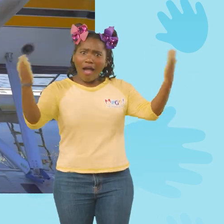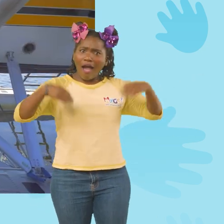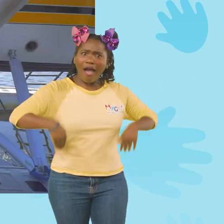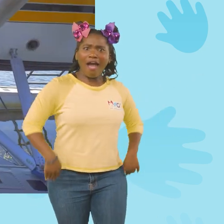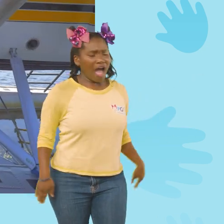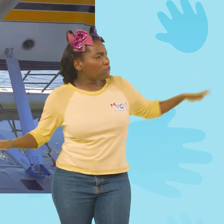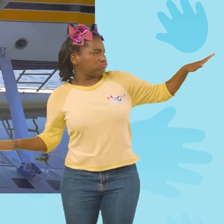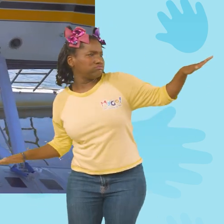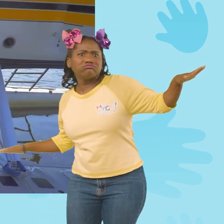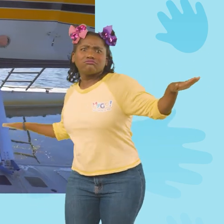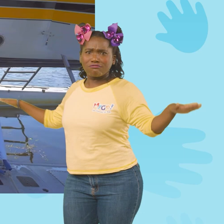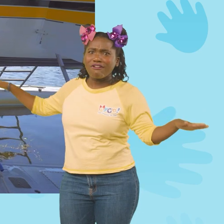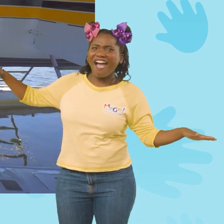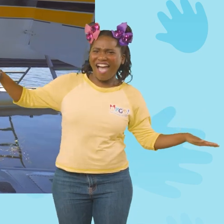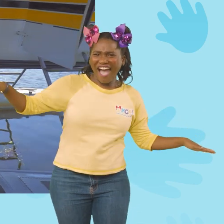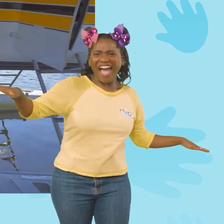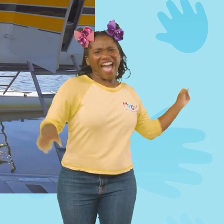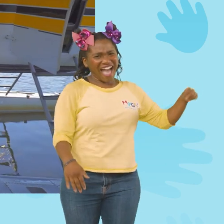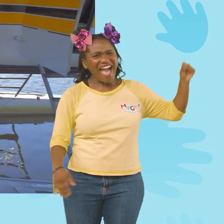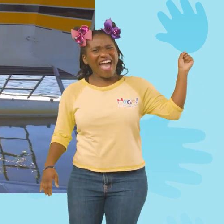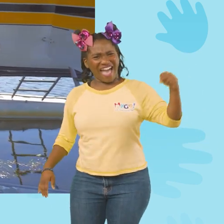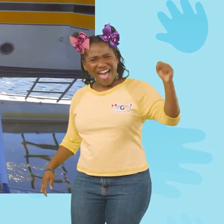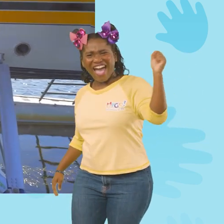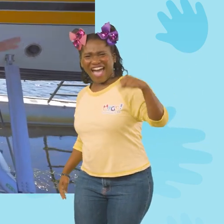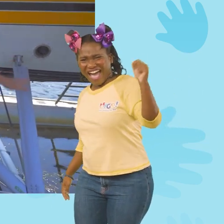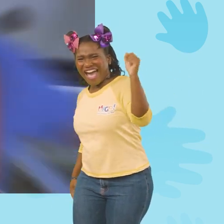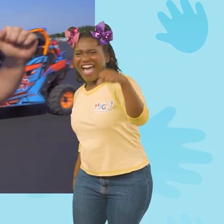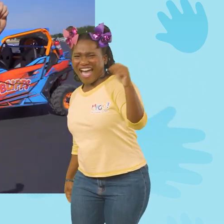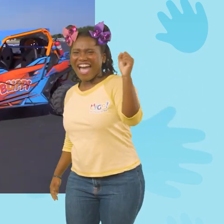yeah. We're going to fly. Oh yeah,